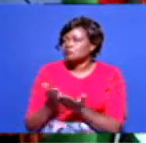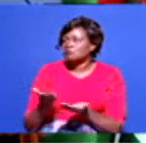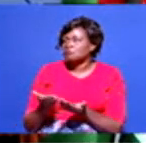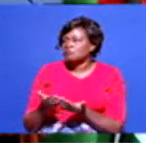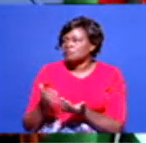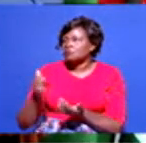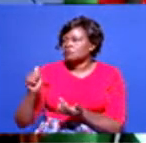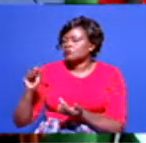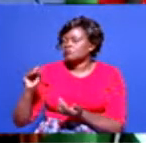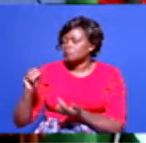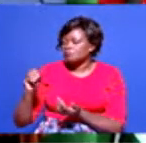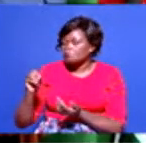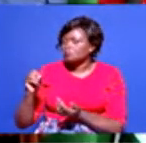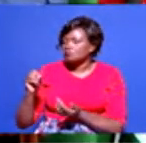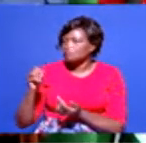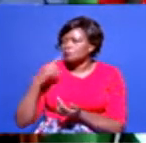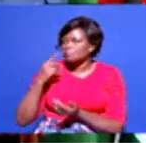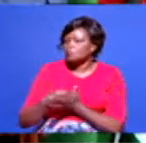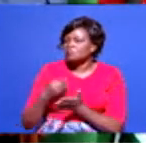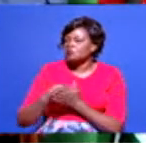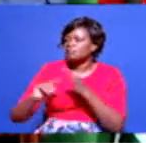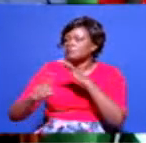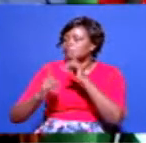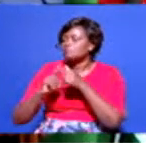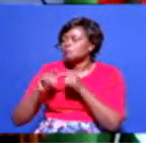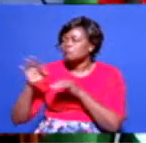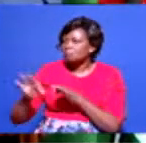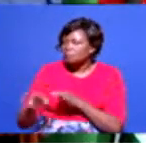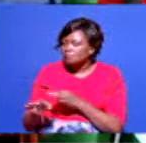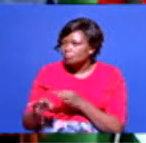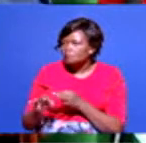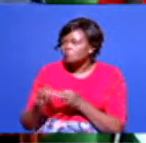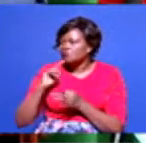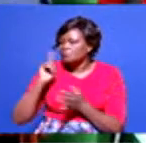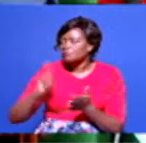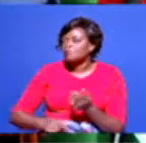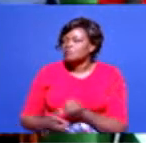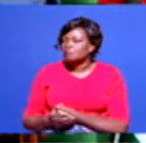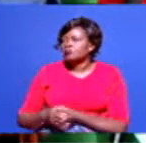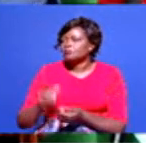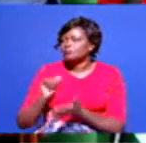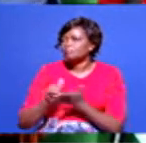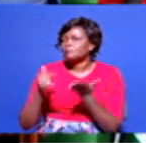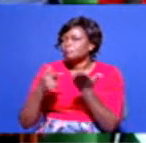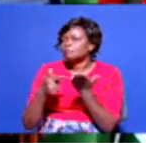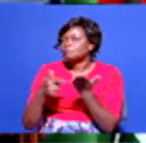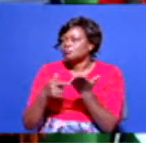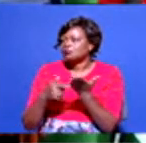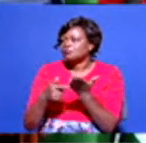Kimunya, who was then finance minister, and we explained to him, he said, listen, a technology,